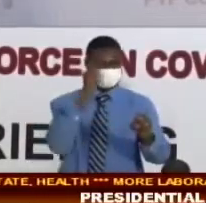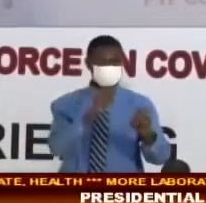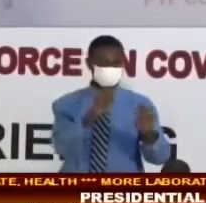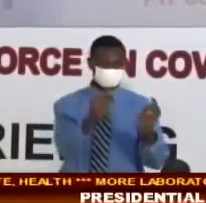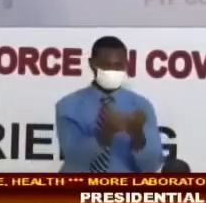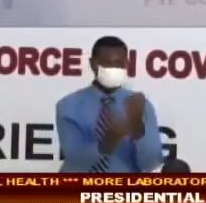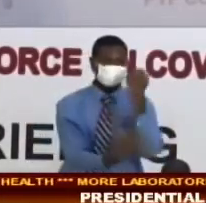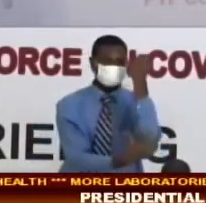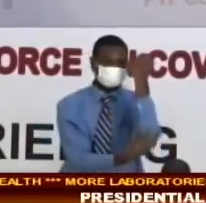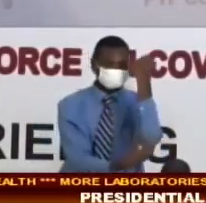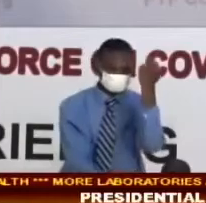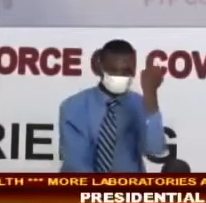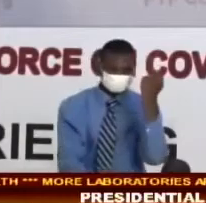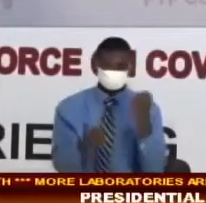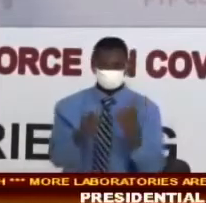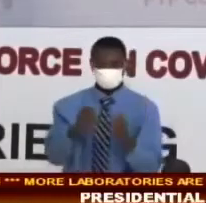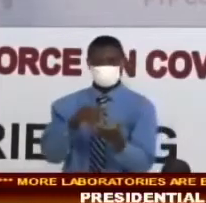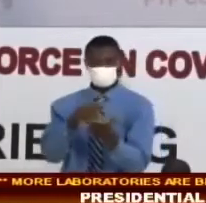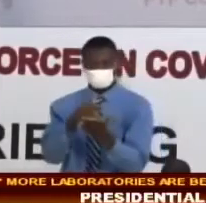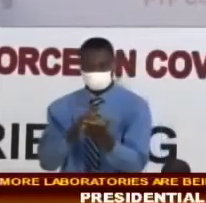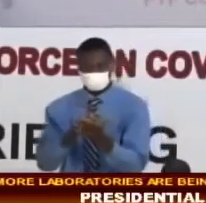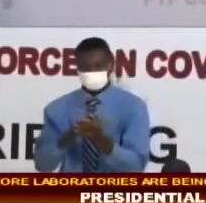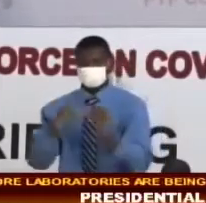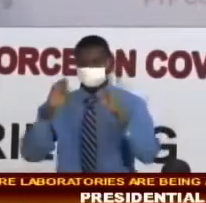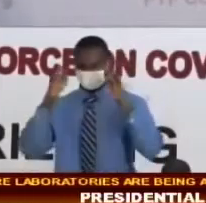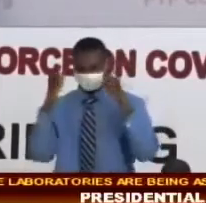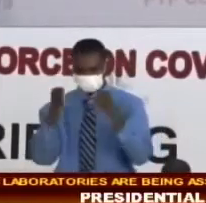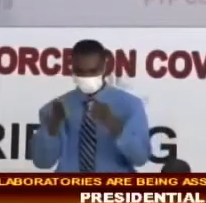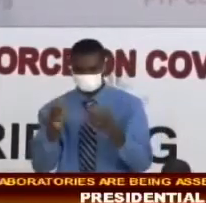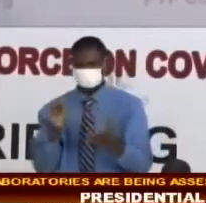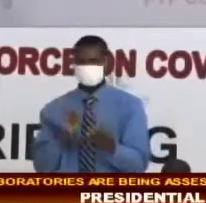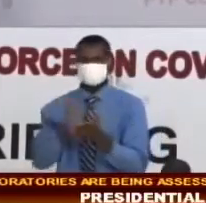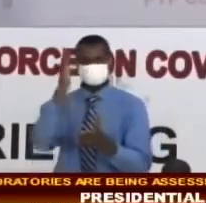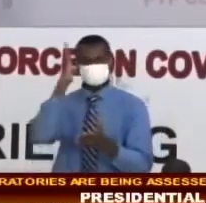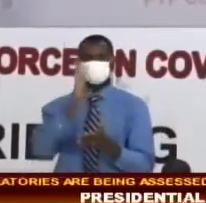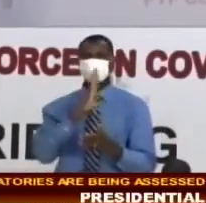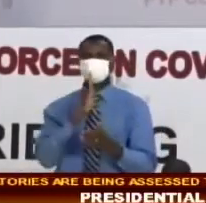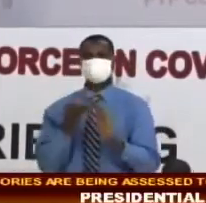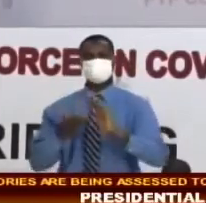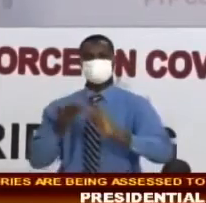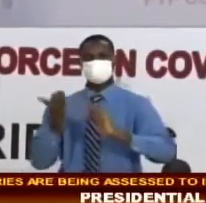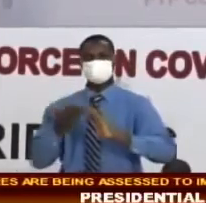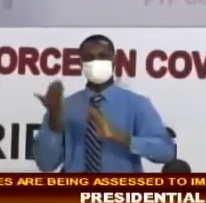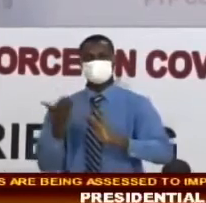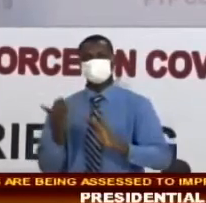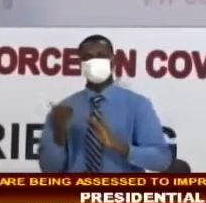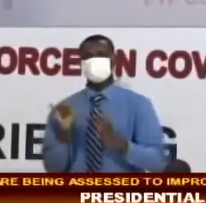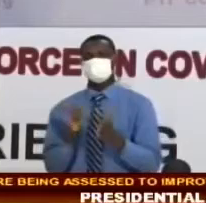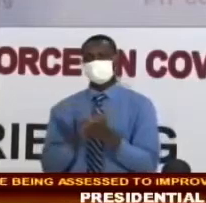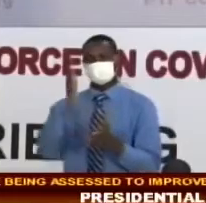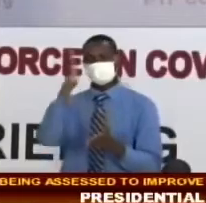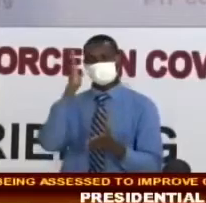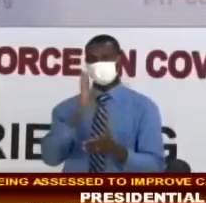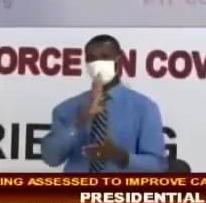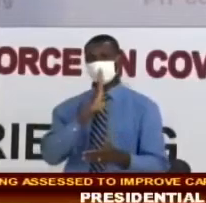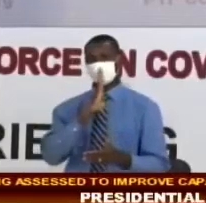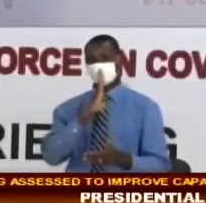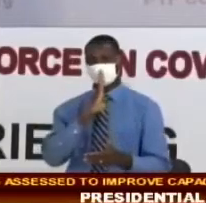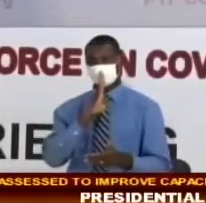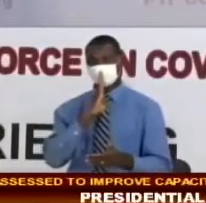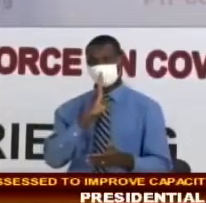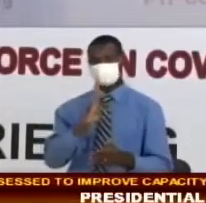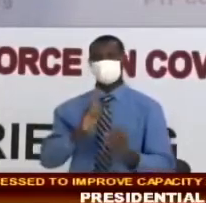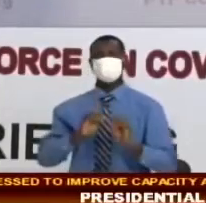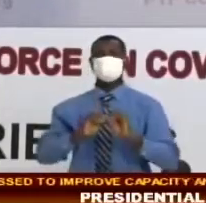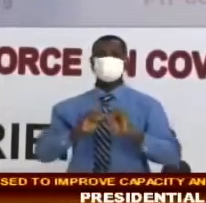in the society. That's going to be faster, and there's going to be transparency